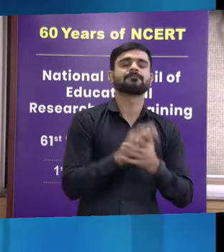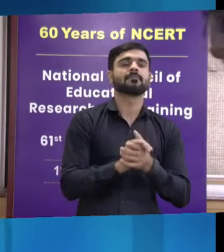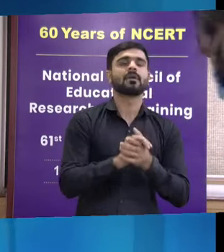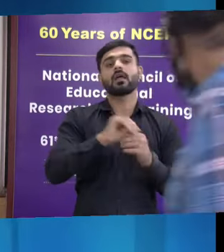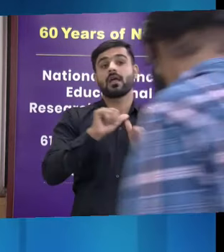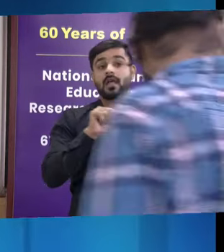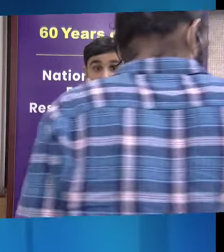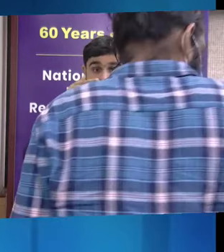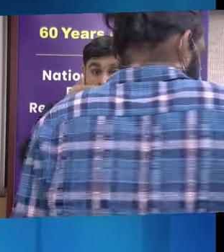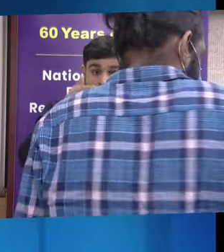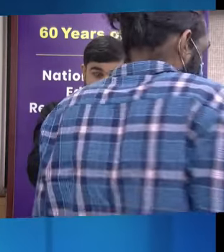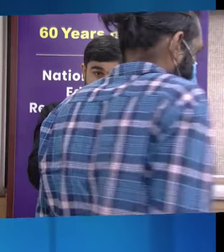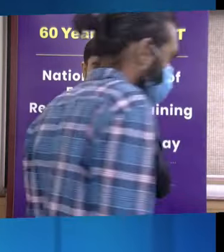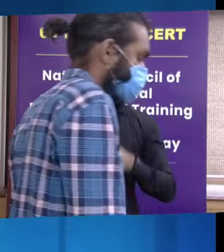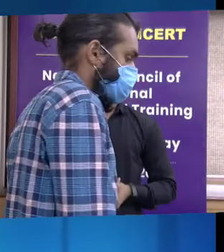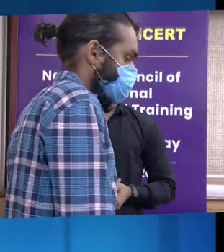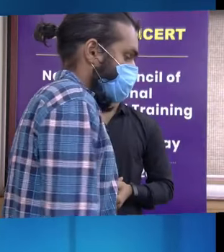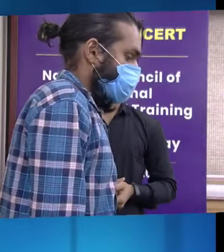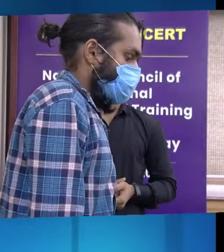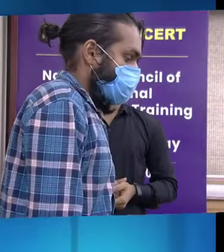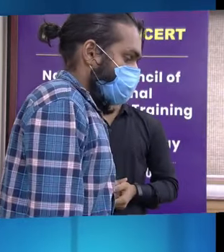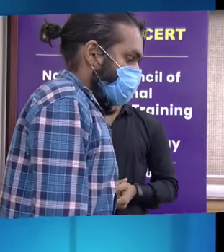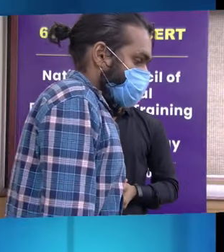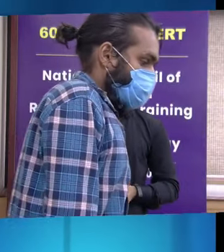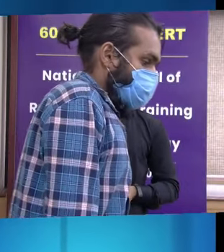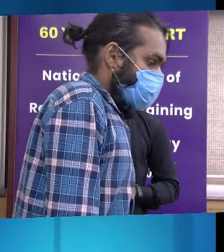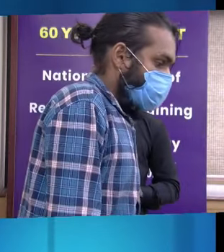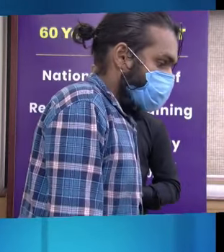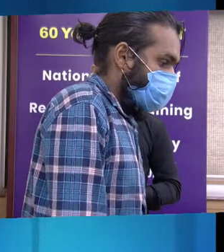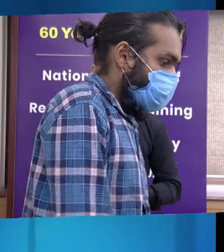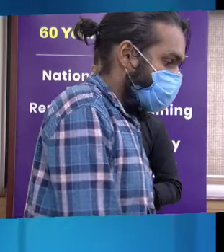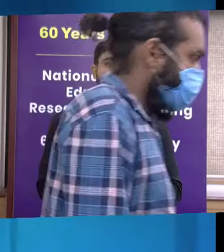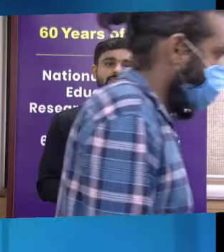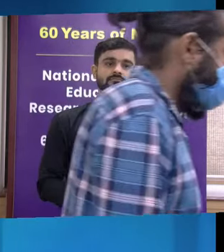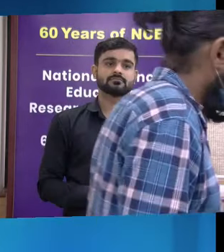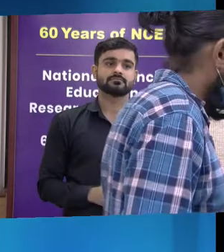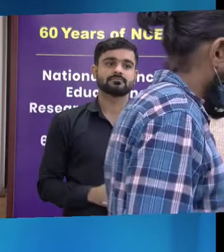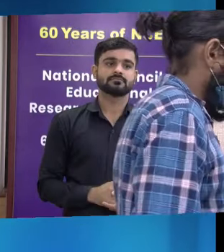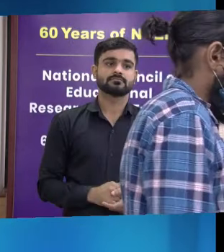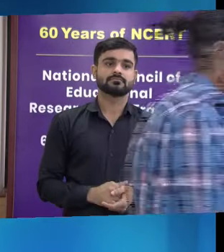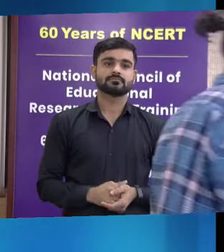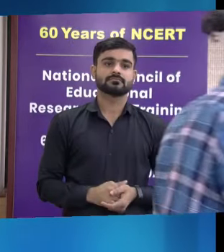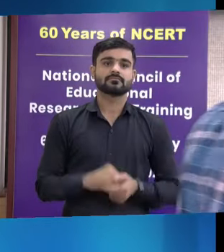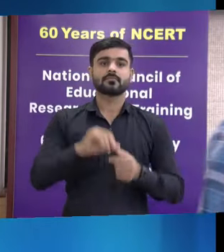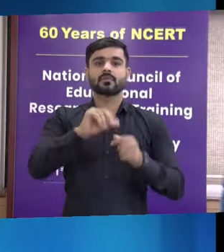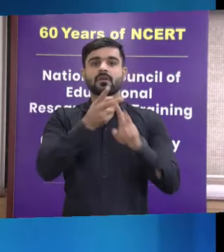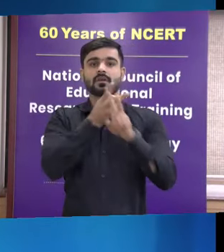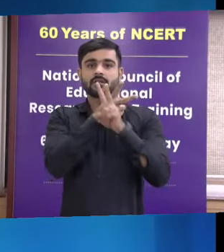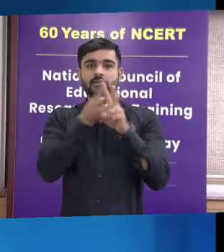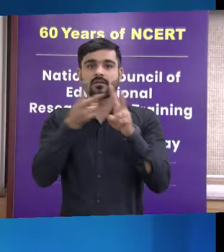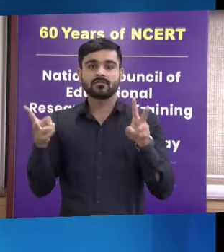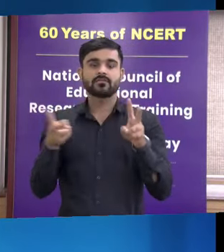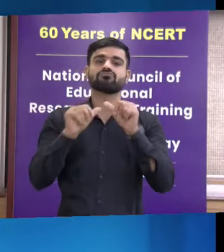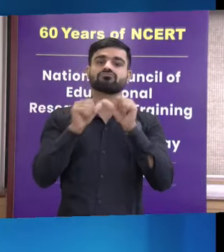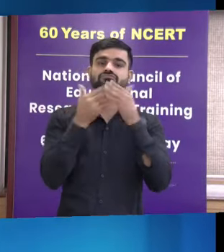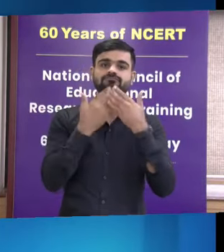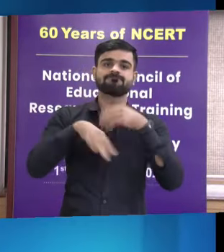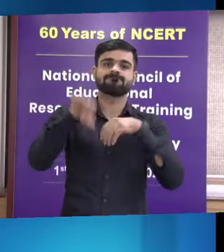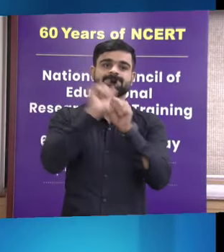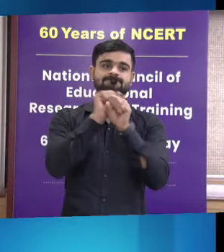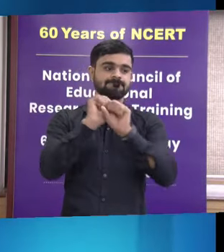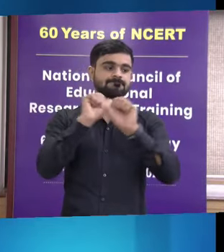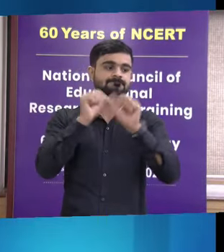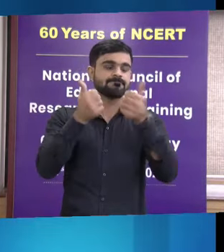academic performance of a child. We are to look at his or her so many other different capabilities, different abilities, different